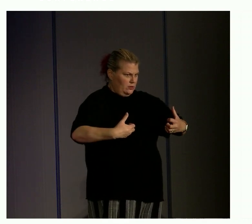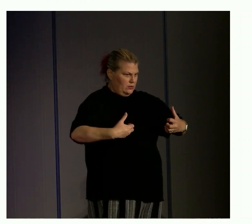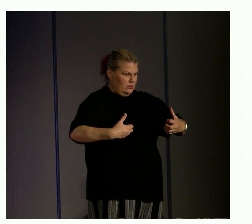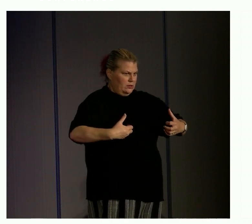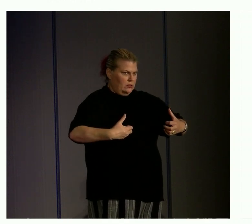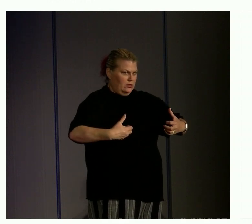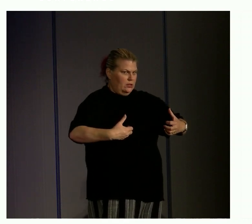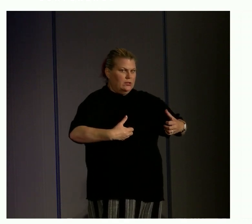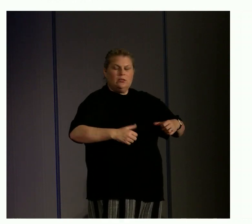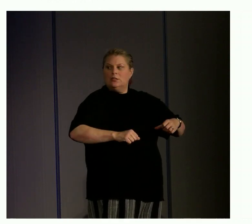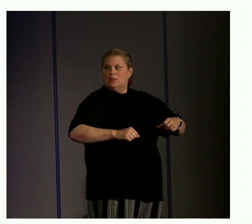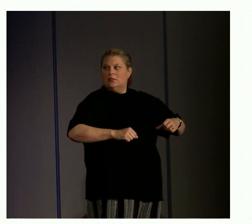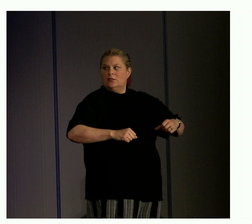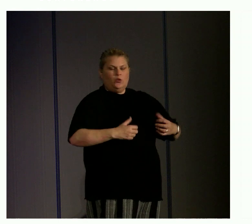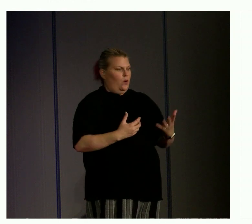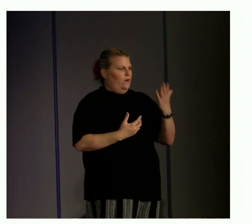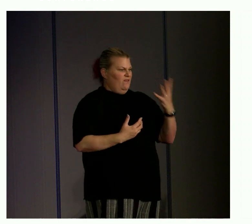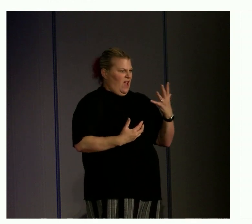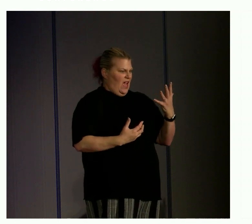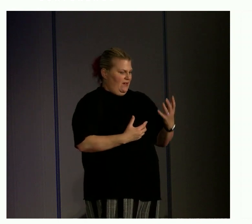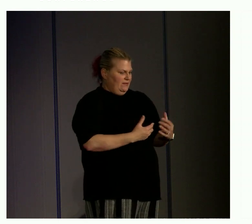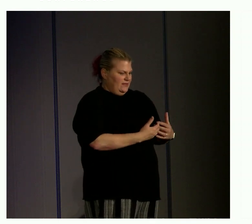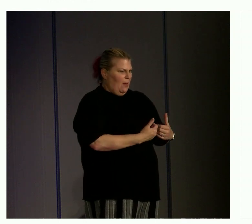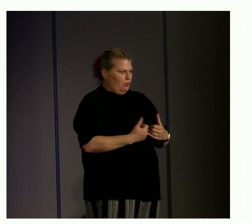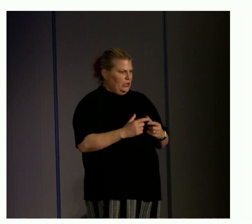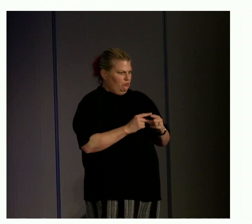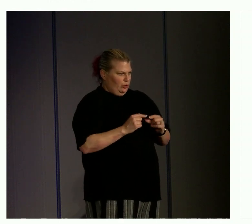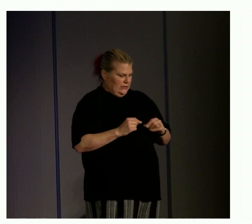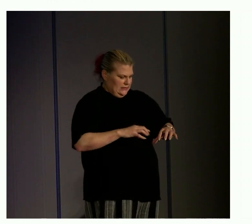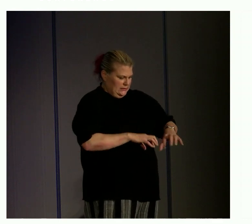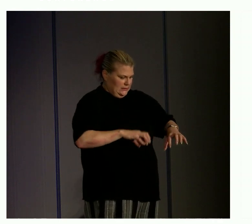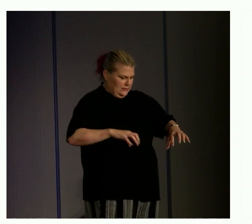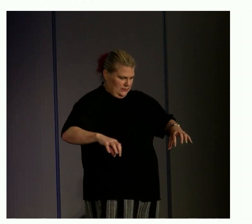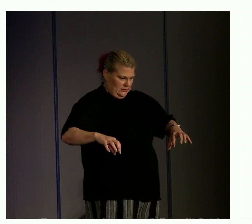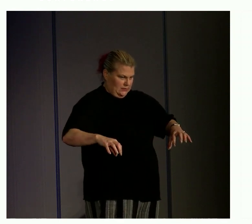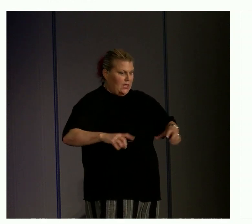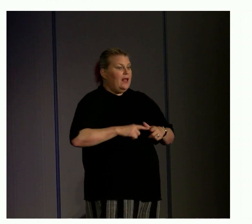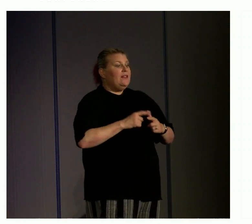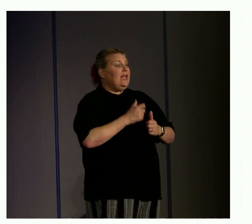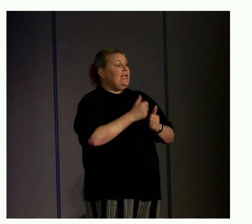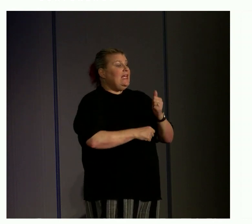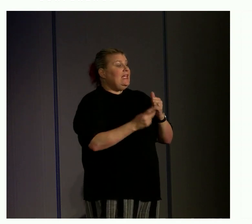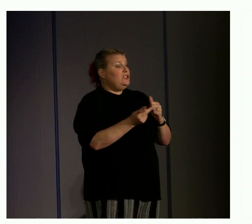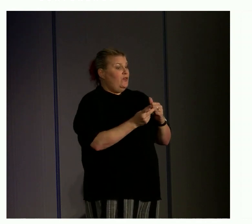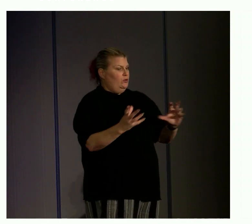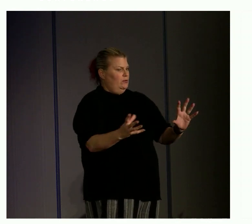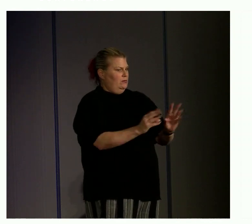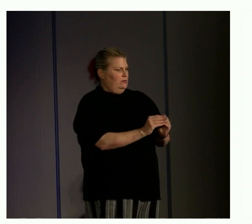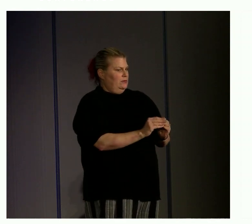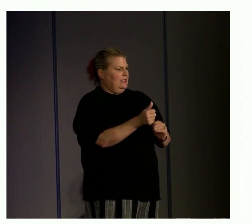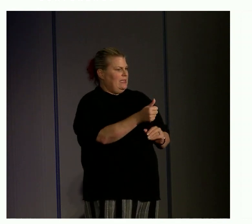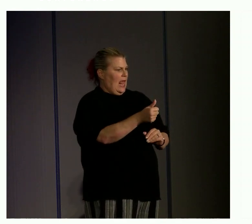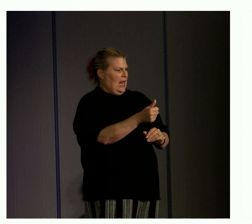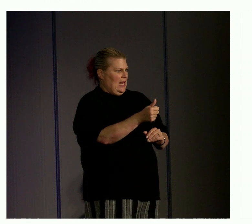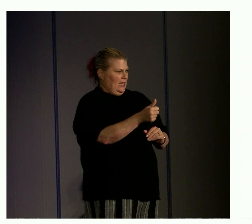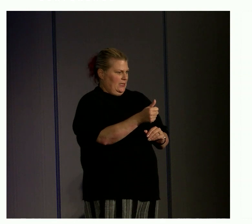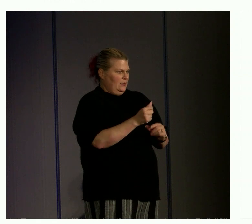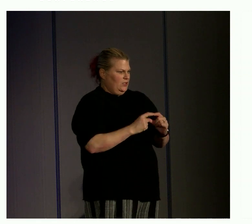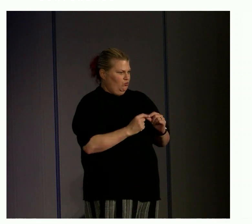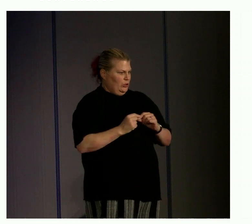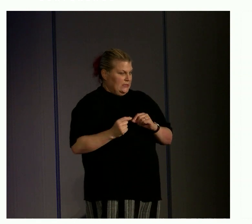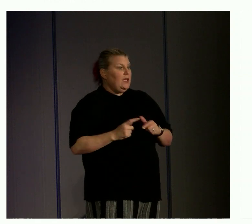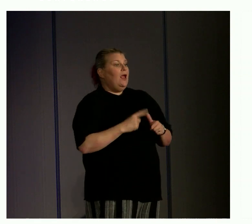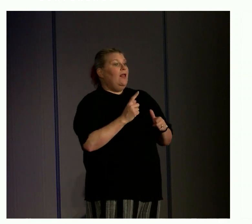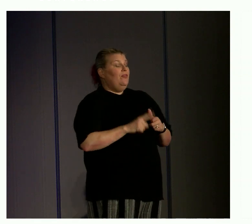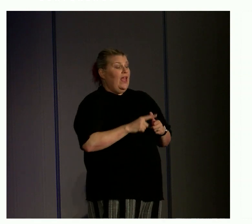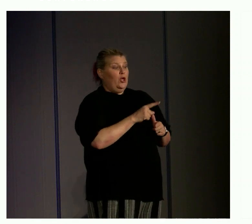have a pile, but 5 separate bricks, each of you. So in total, you have 10.